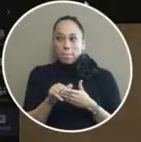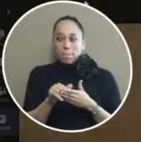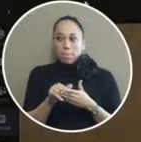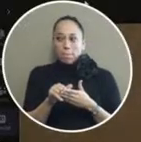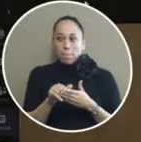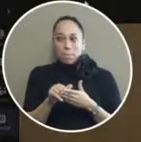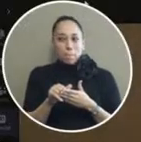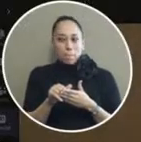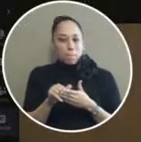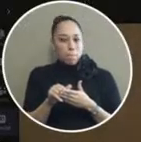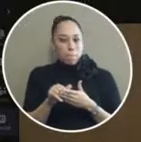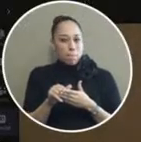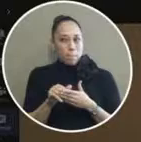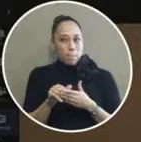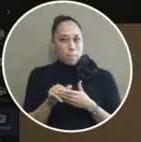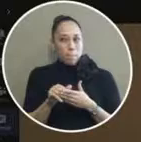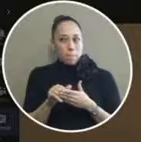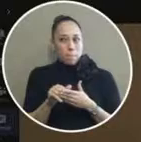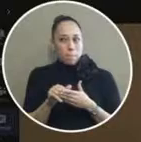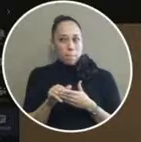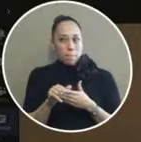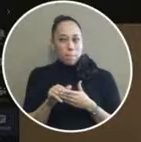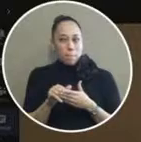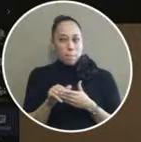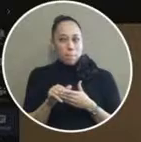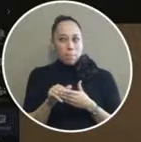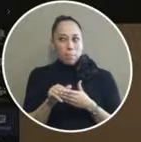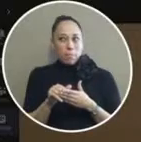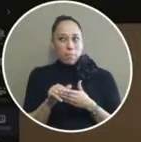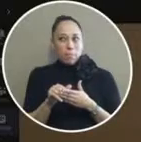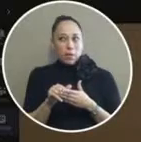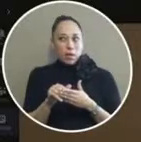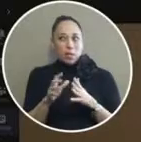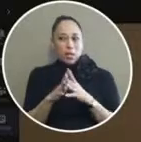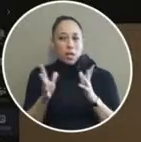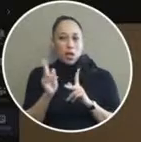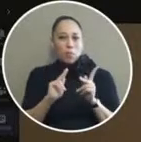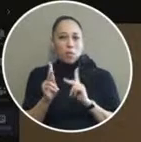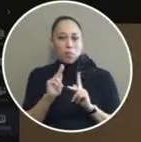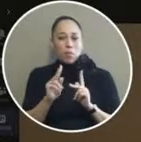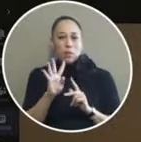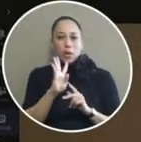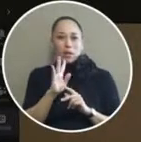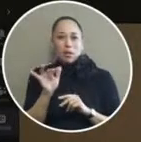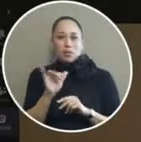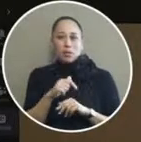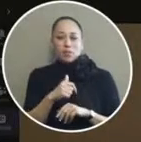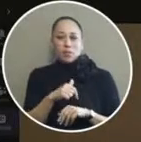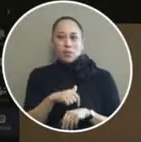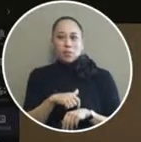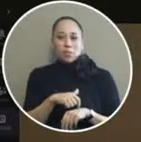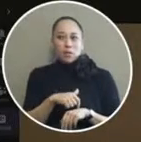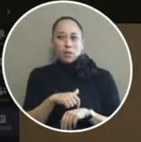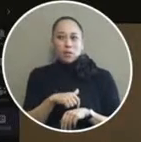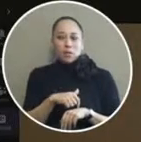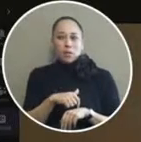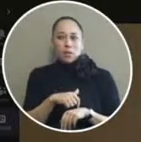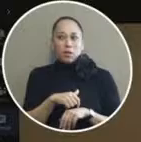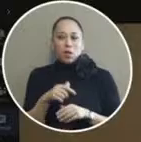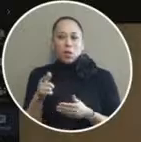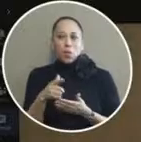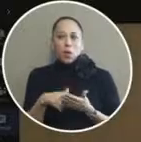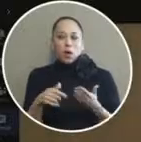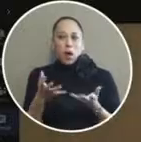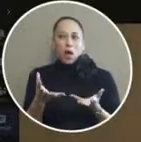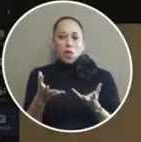Mayor Pro Tem, before you go Mayor Pro Tem, if you would allow us. Go ahead. First of all, the testing, what I would like